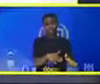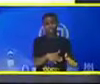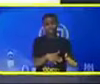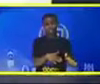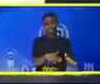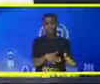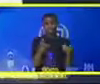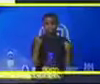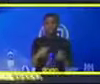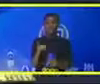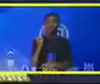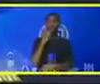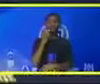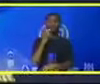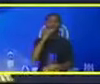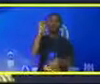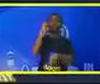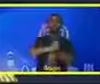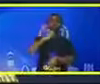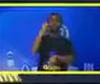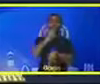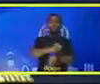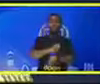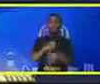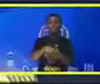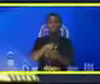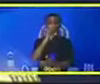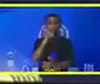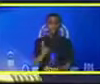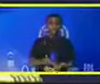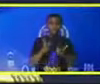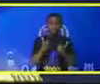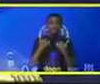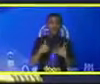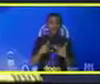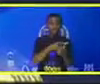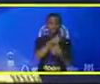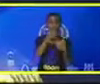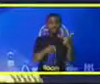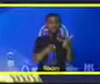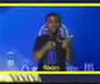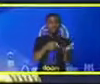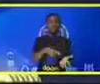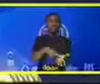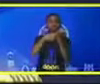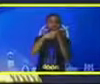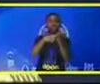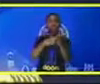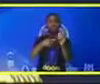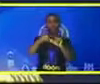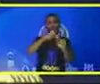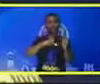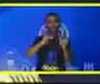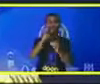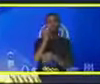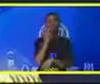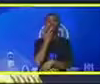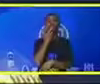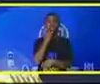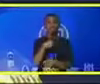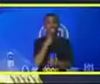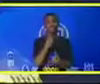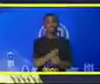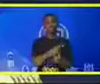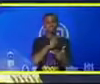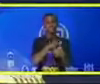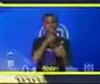When favor is at work in your life, there are three representations of favor. I'm not teaching, I'm just touching.